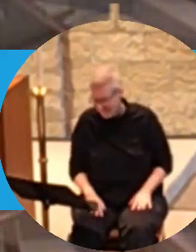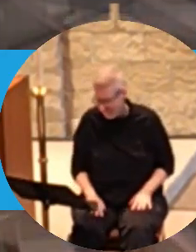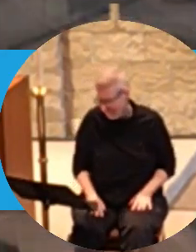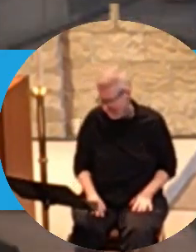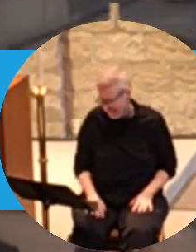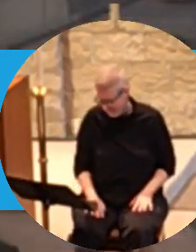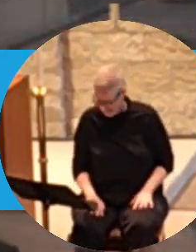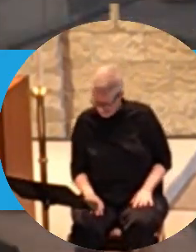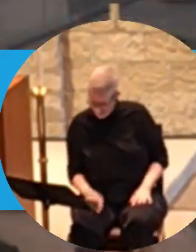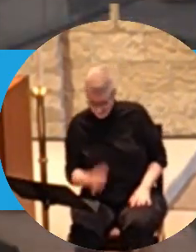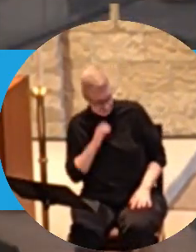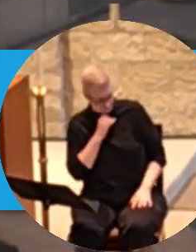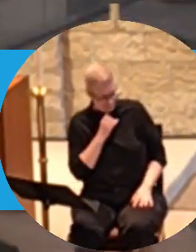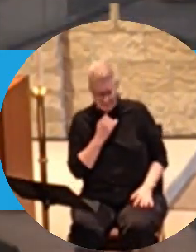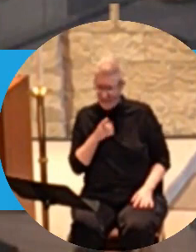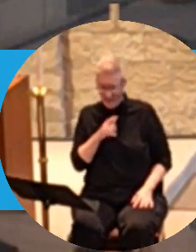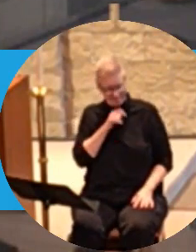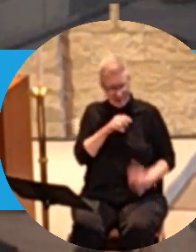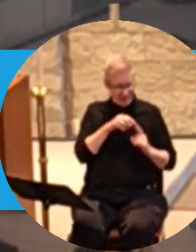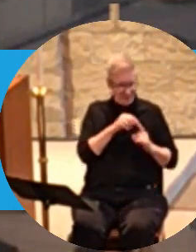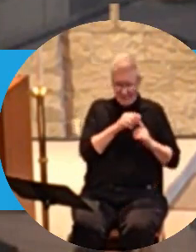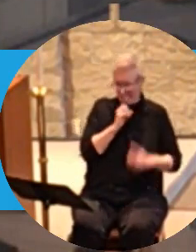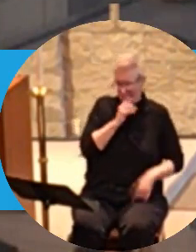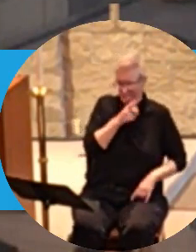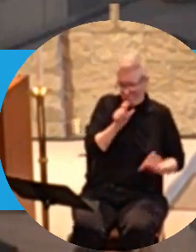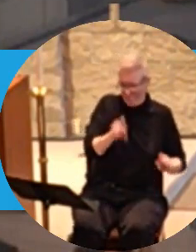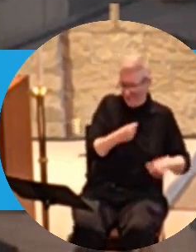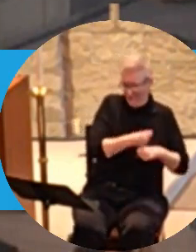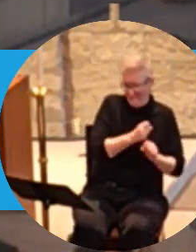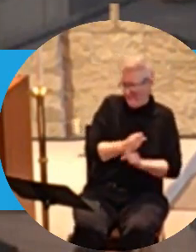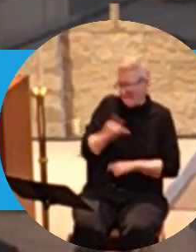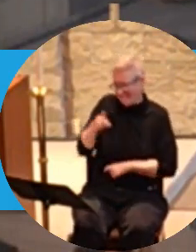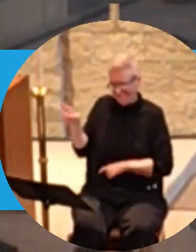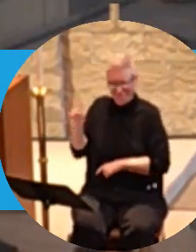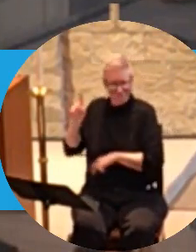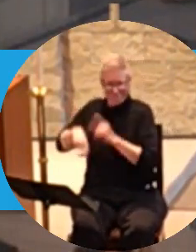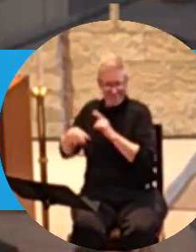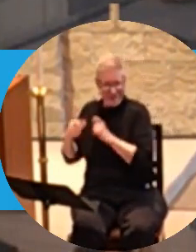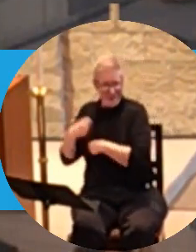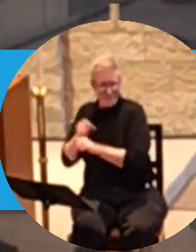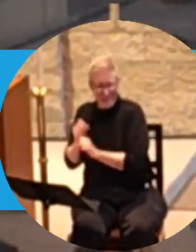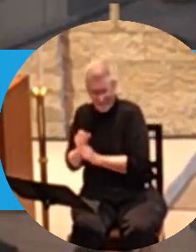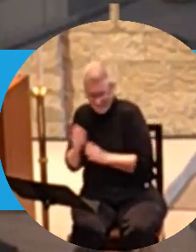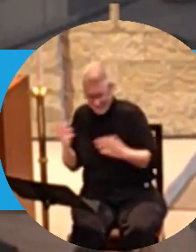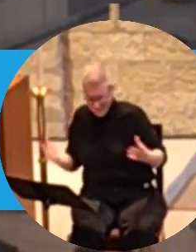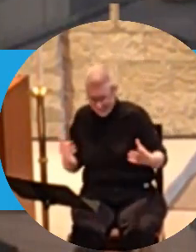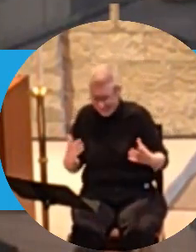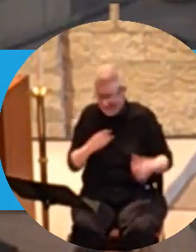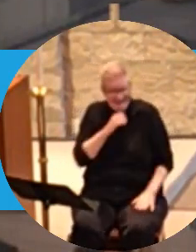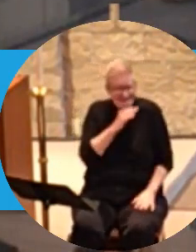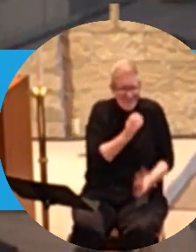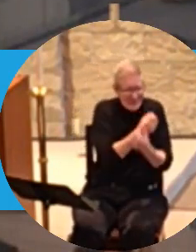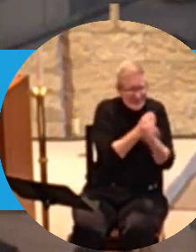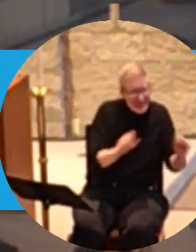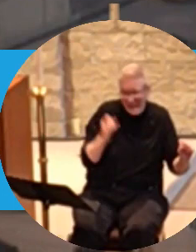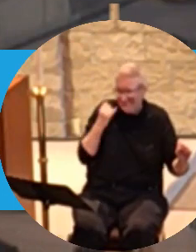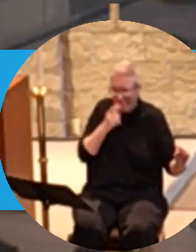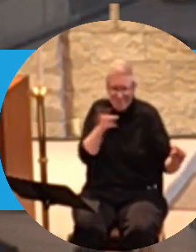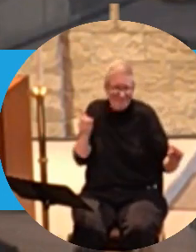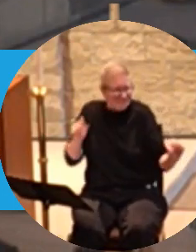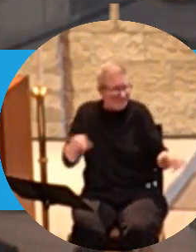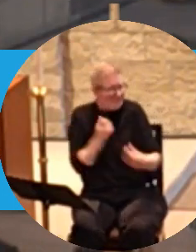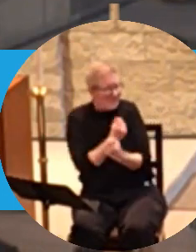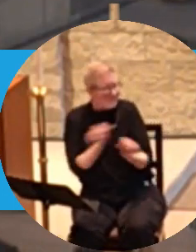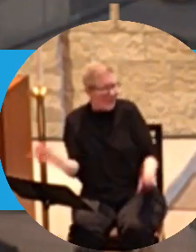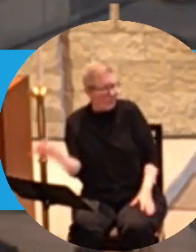Nothing you can make that can't be made. No one you can save that can't be saved. Nothing you can do,